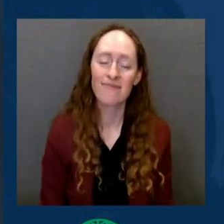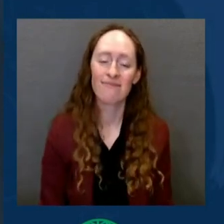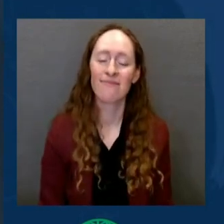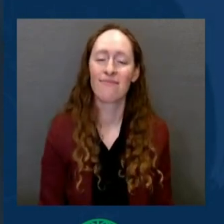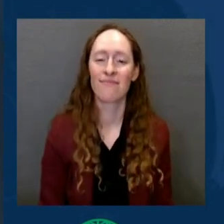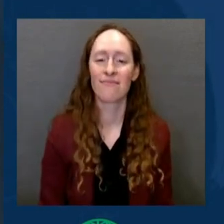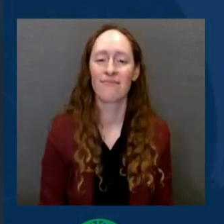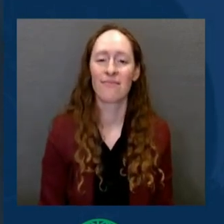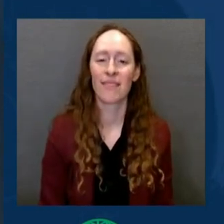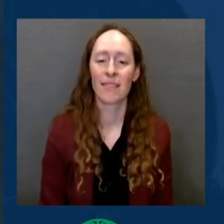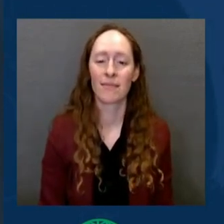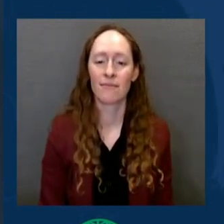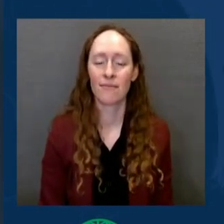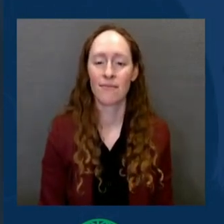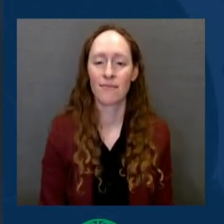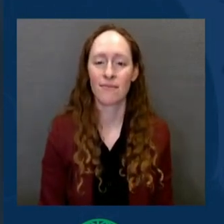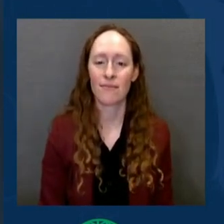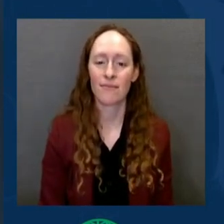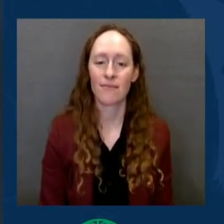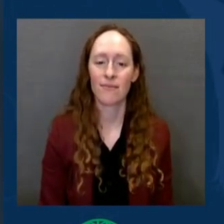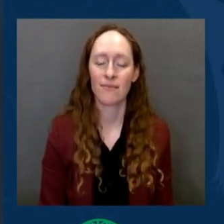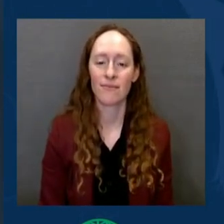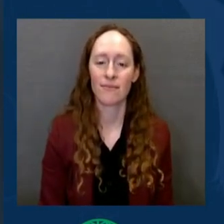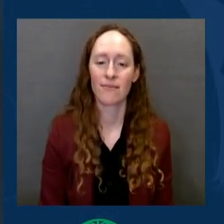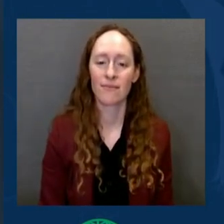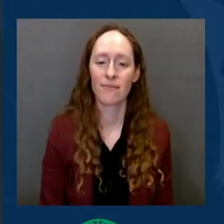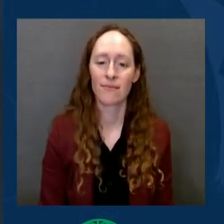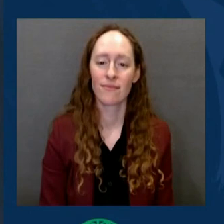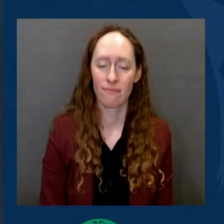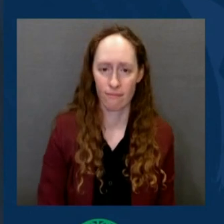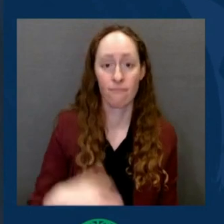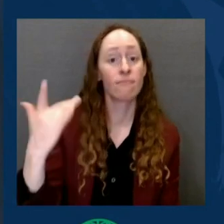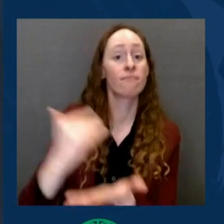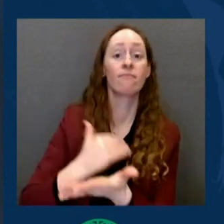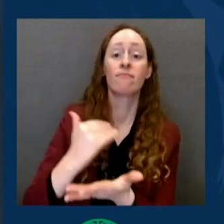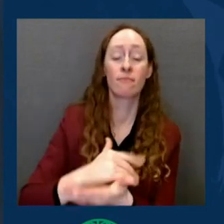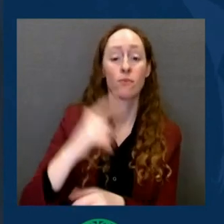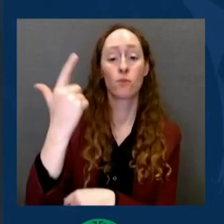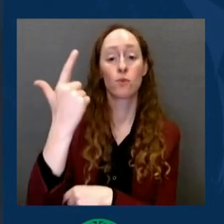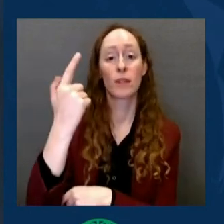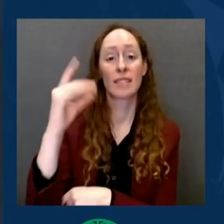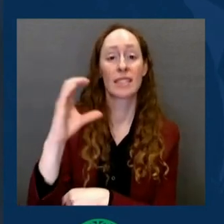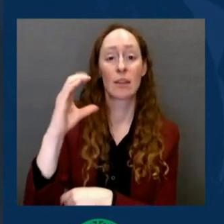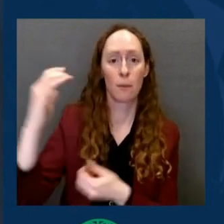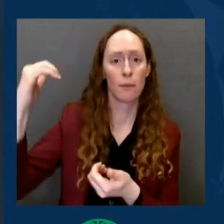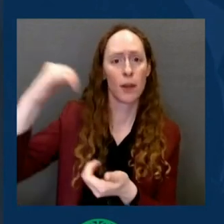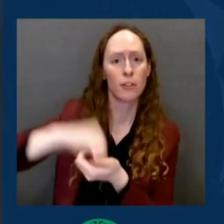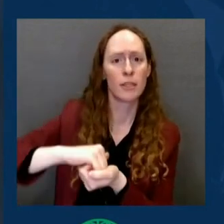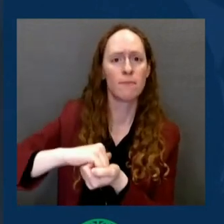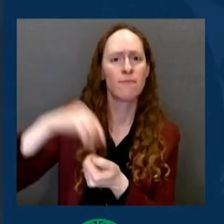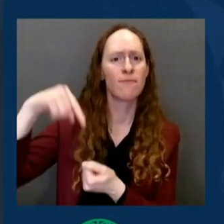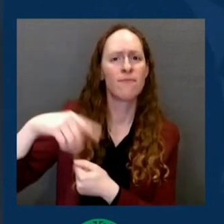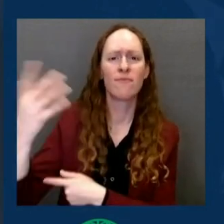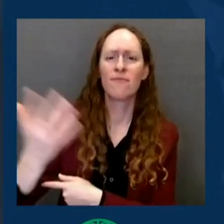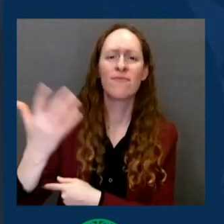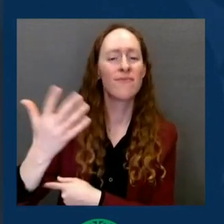with the new 21st Century Partnership for African Security. Through this